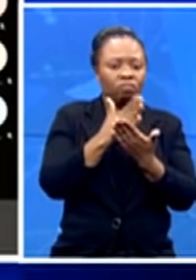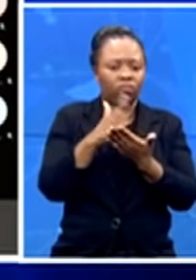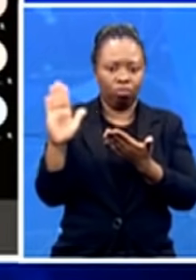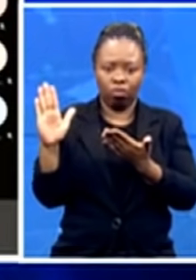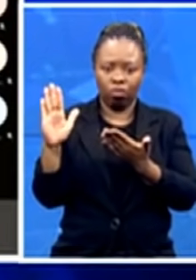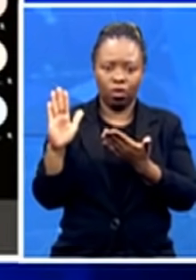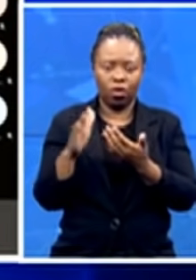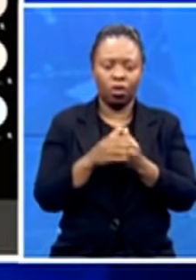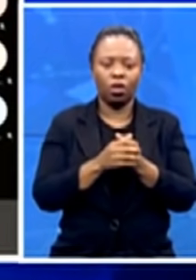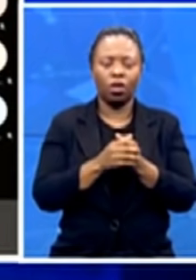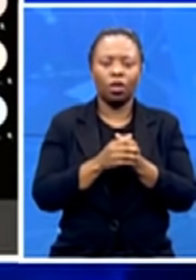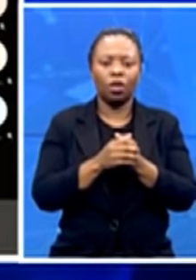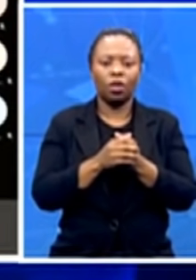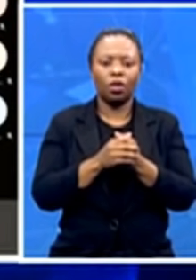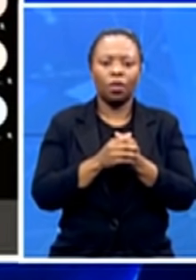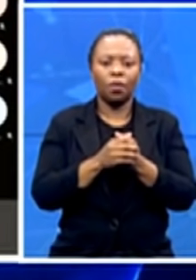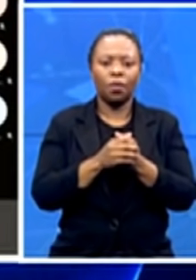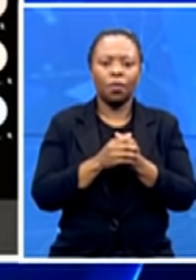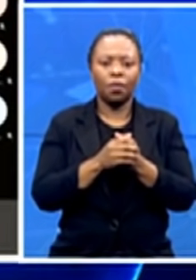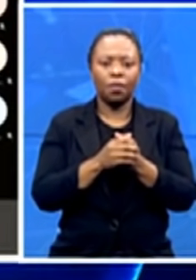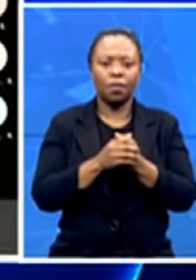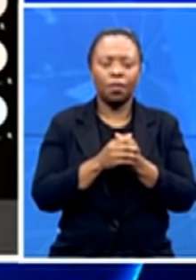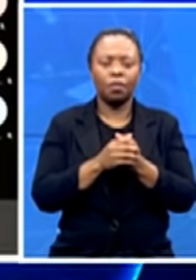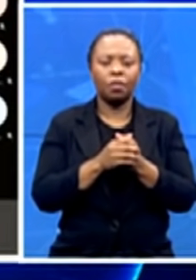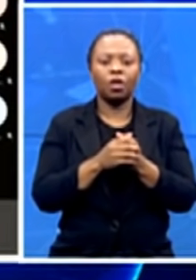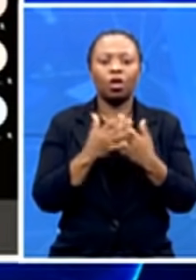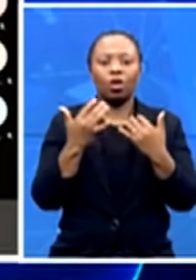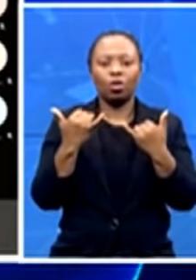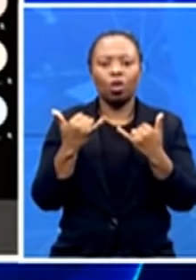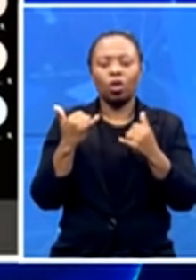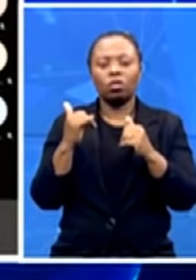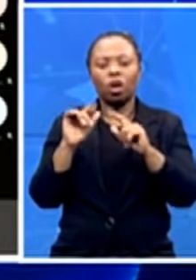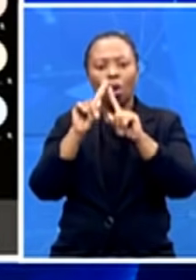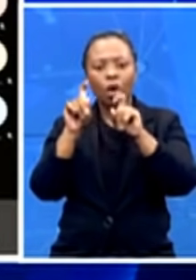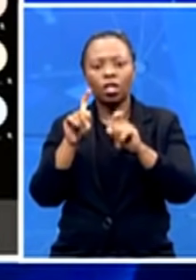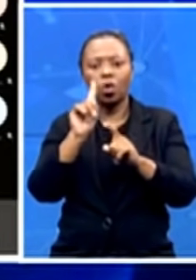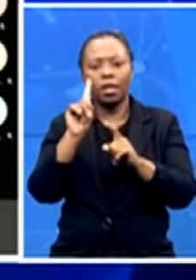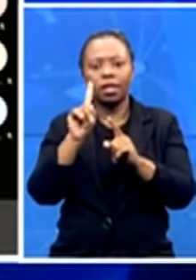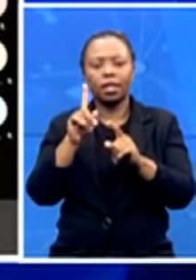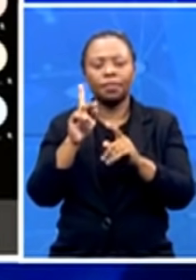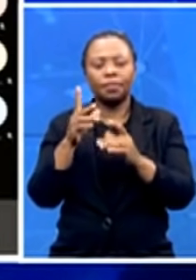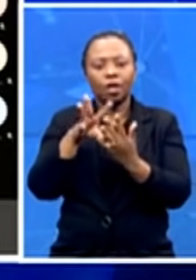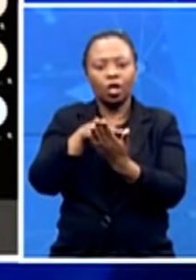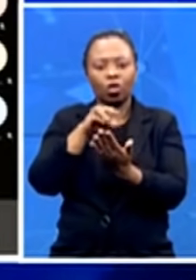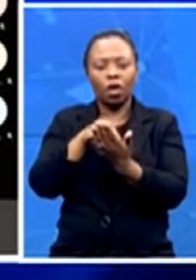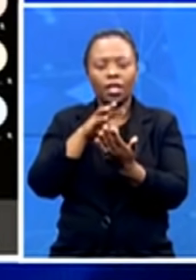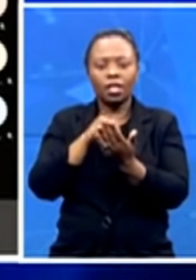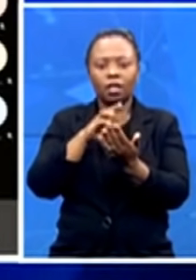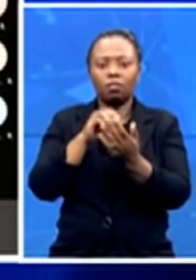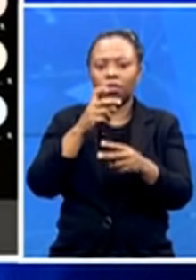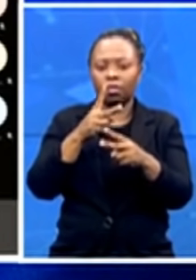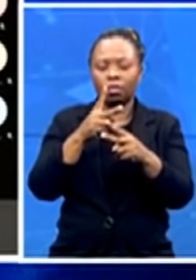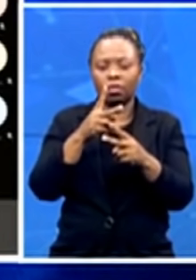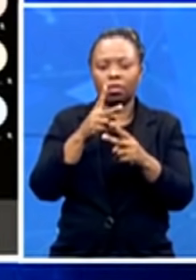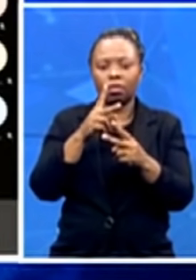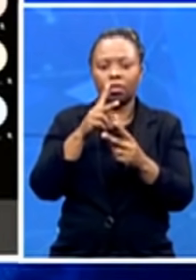dealt with the question of the duplicated documents only insofar as it relates to costs. There was also an